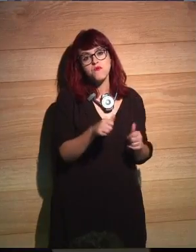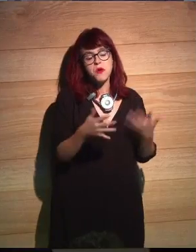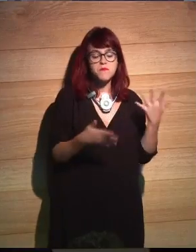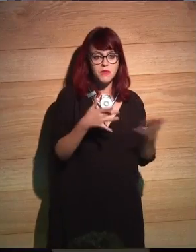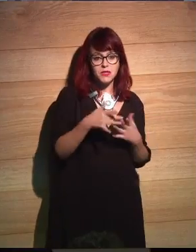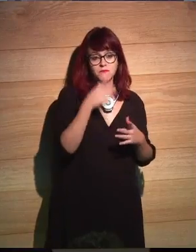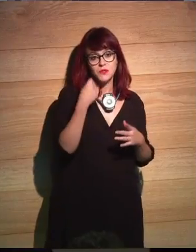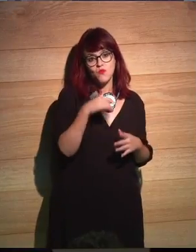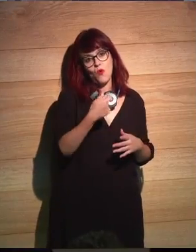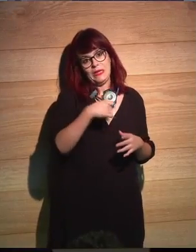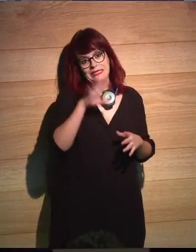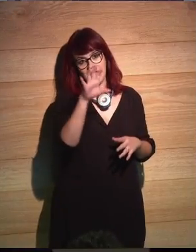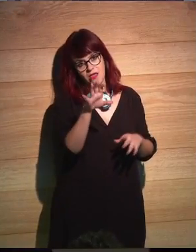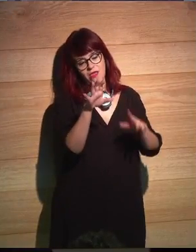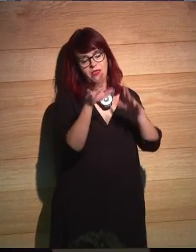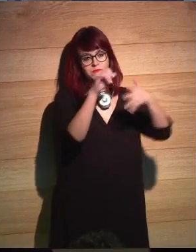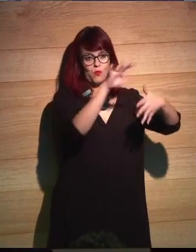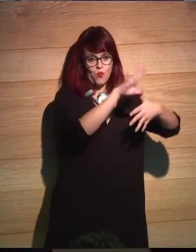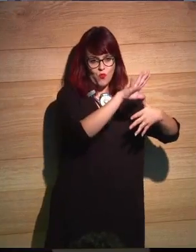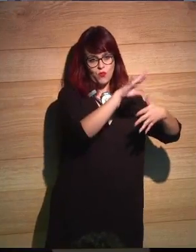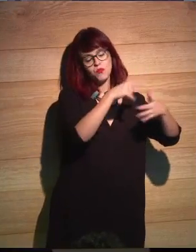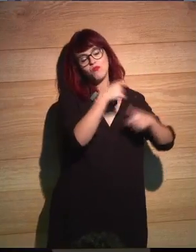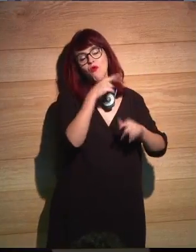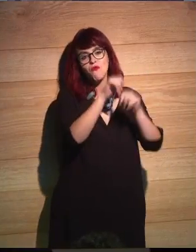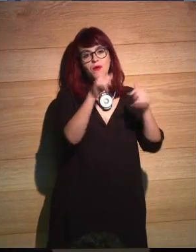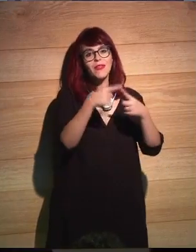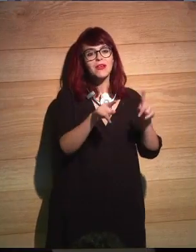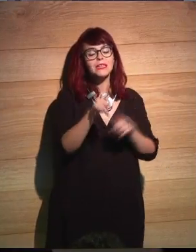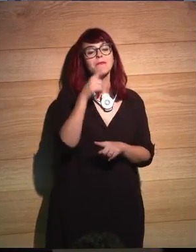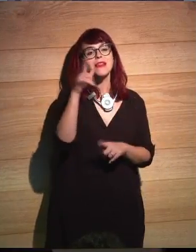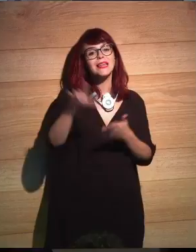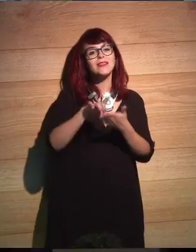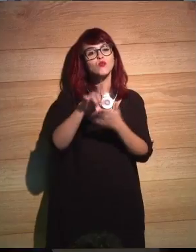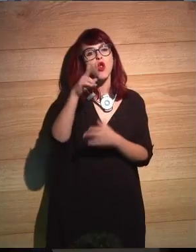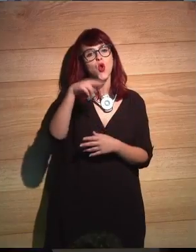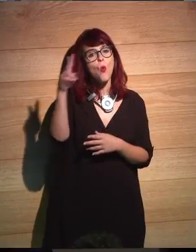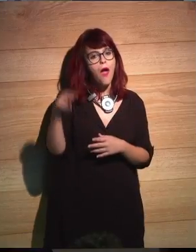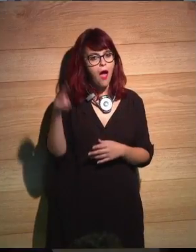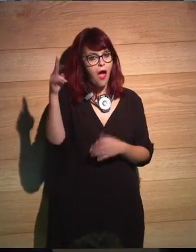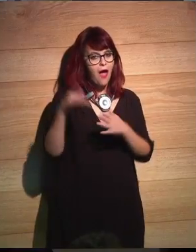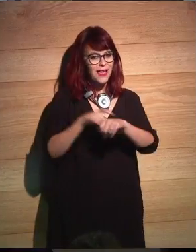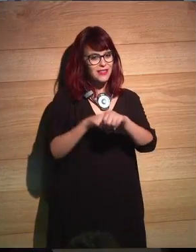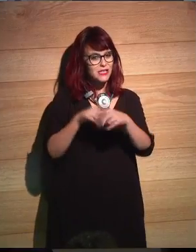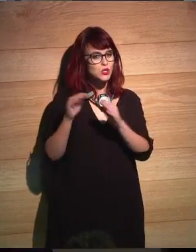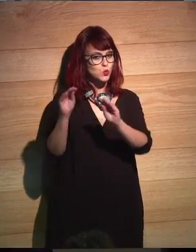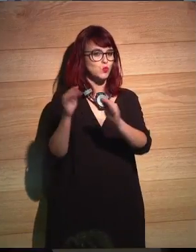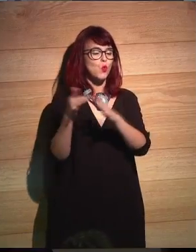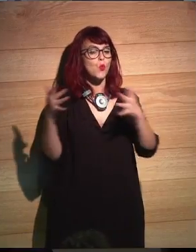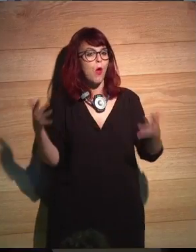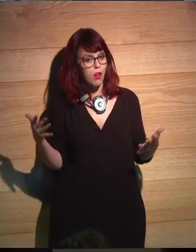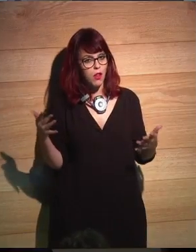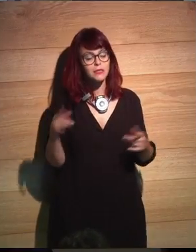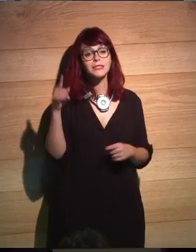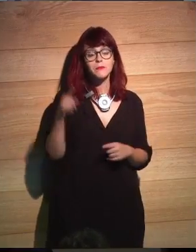literature, the different sides of the Atlantic, and in your case, Norwegian literature.